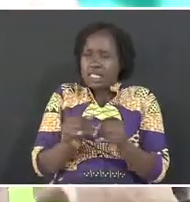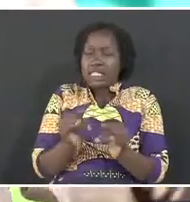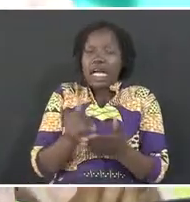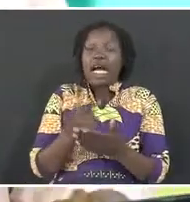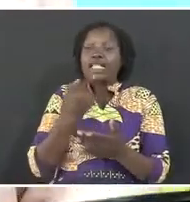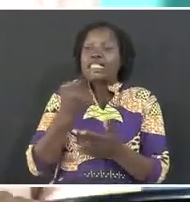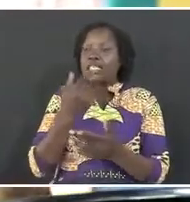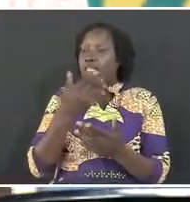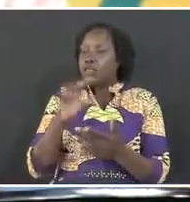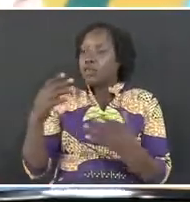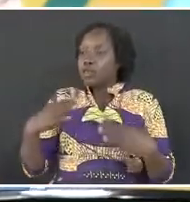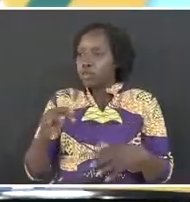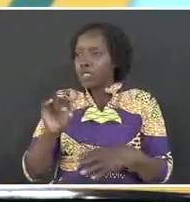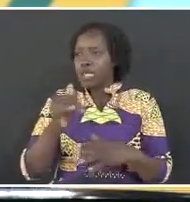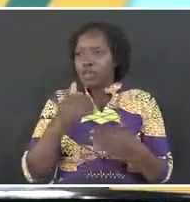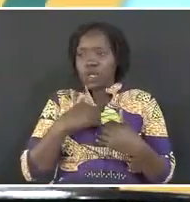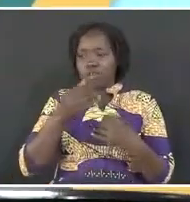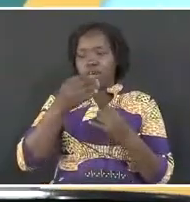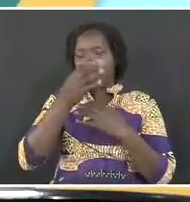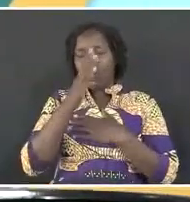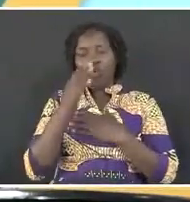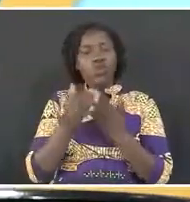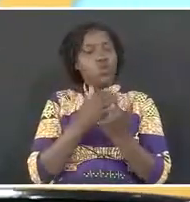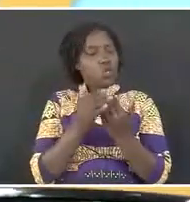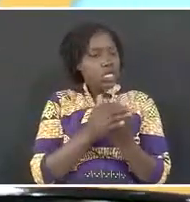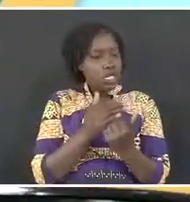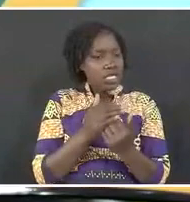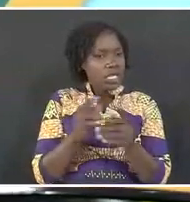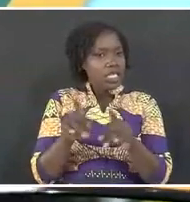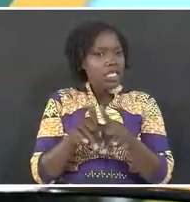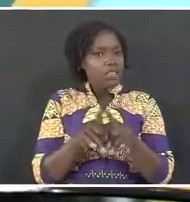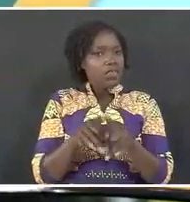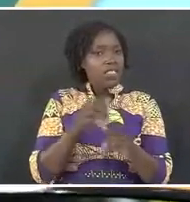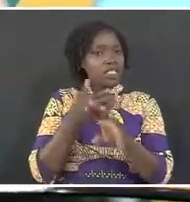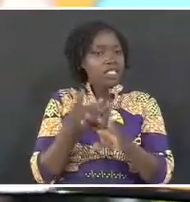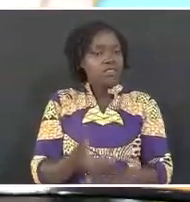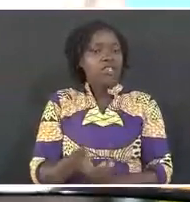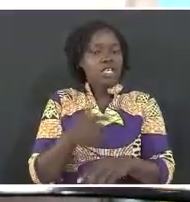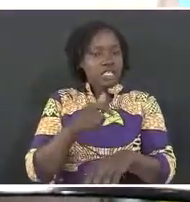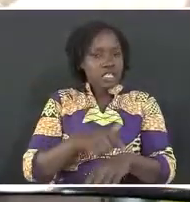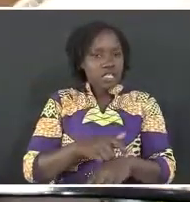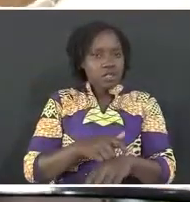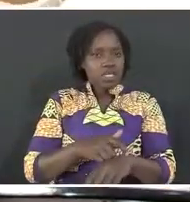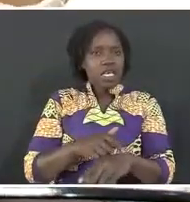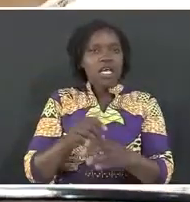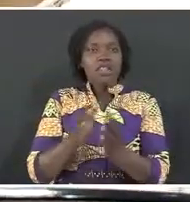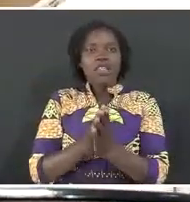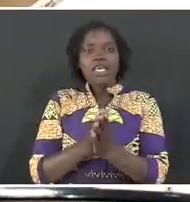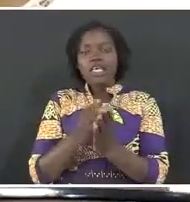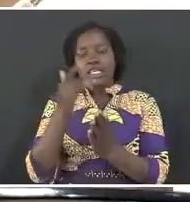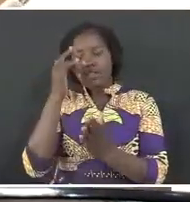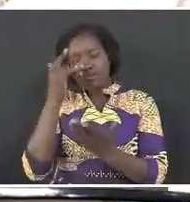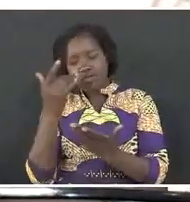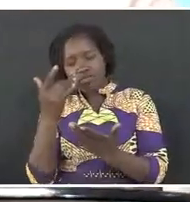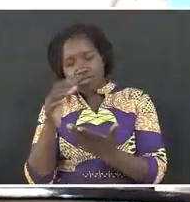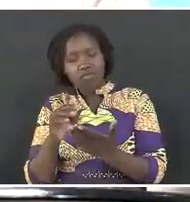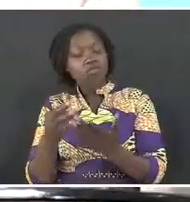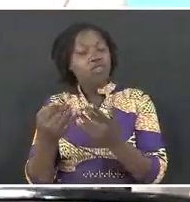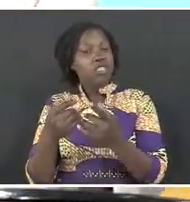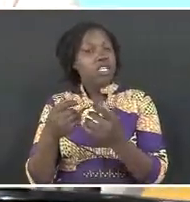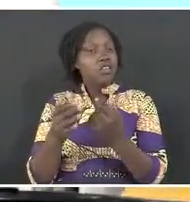people that we have a God who cares even in these difficult times. There is hope even at this